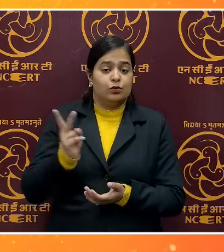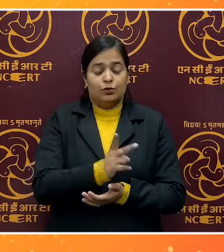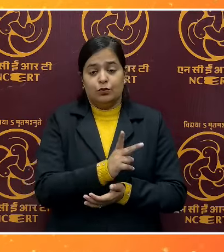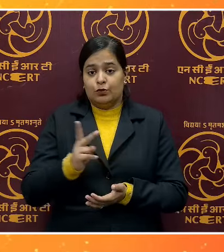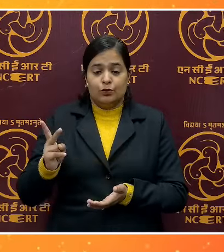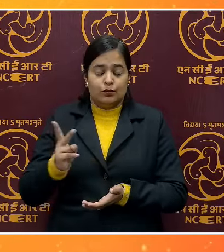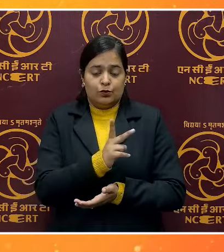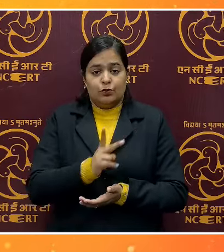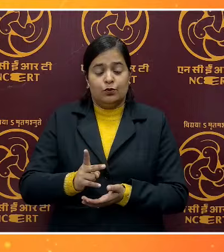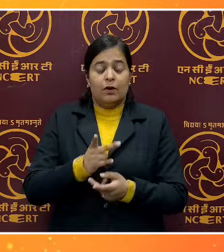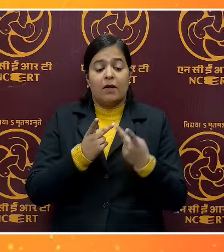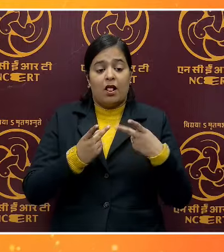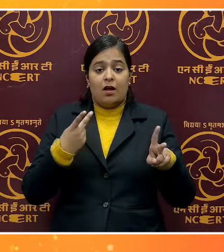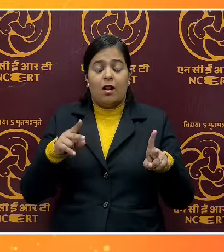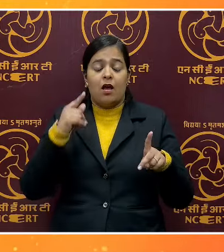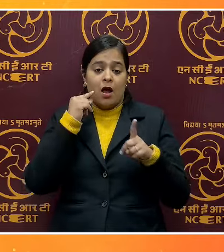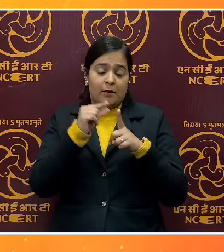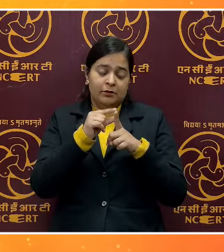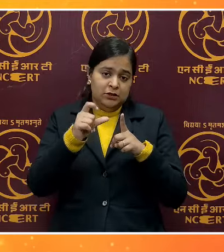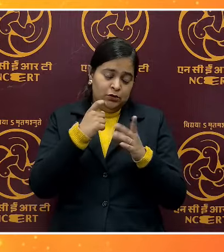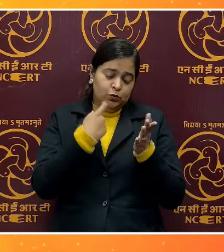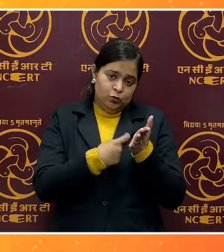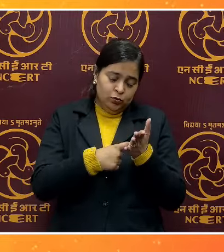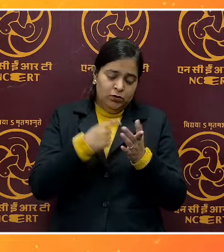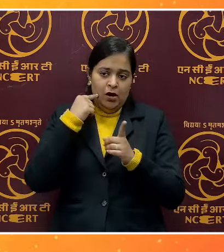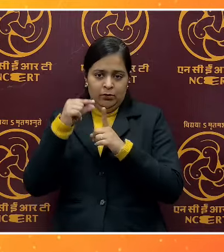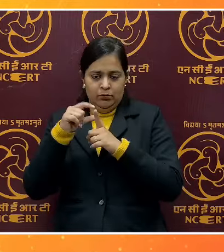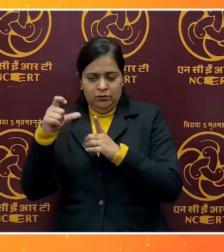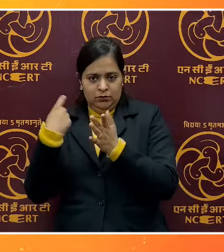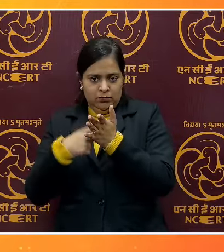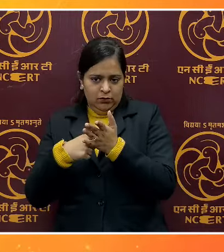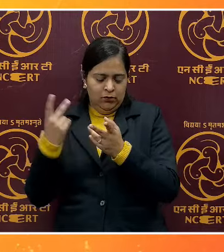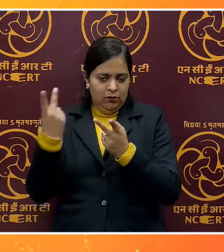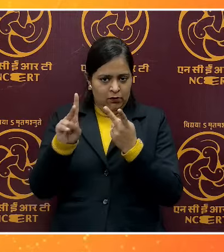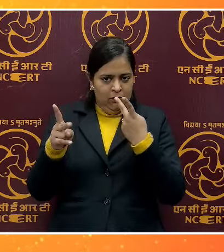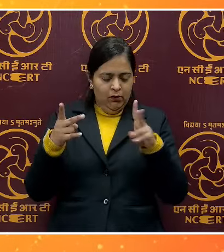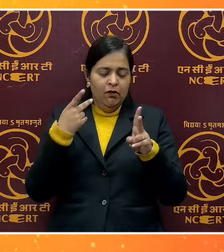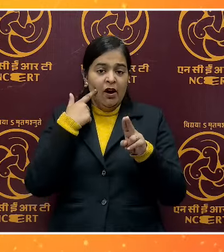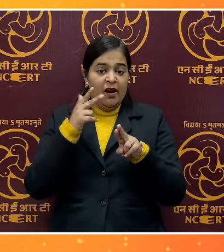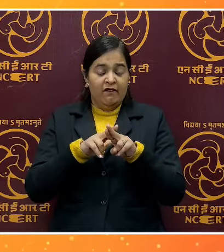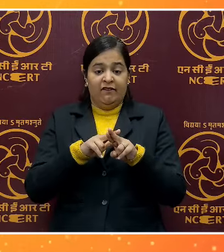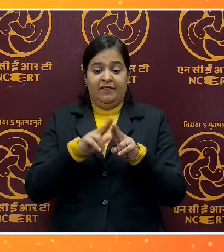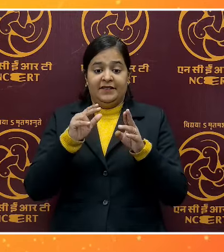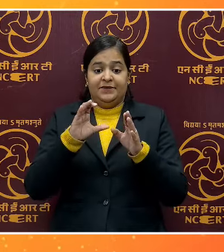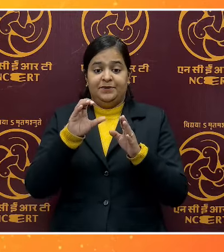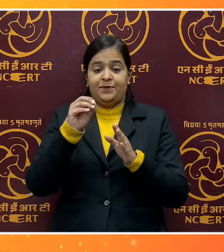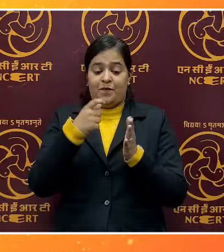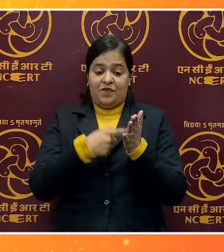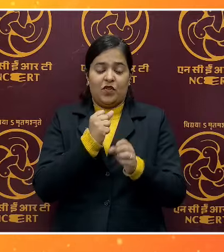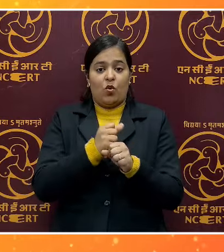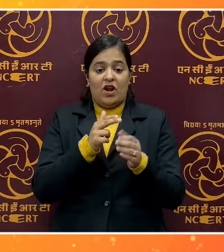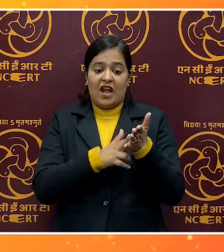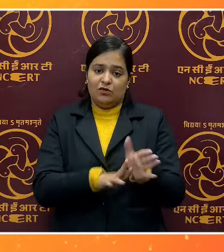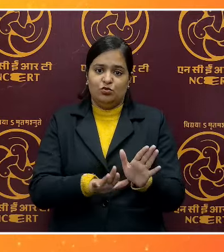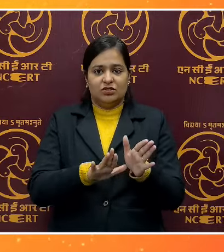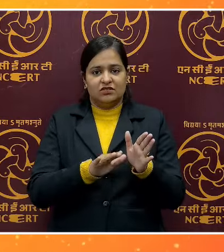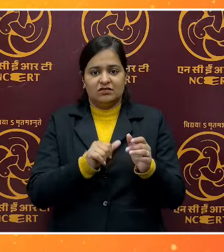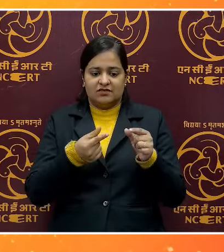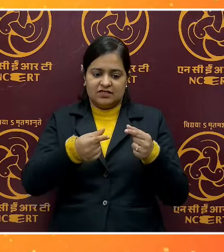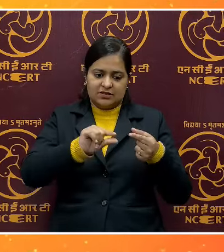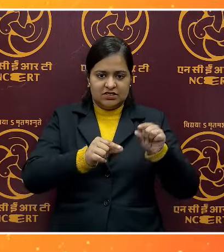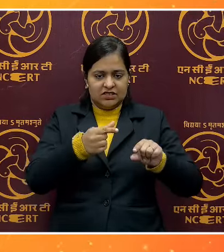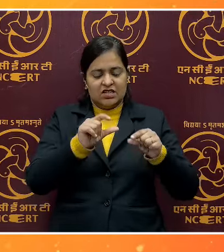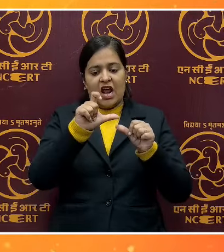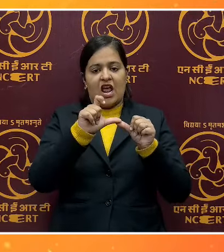different IUPAC rules and regulations. In case of organic chemistry, carbon is there. So accordingly, carbon we are going to